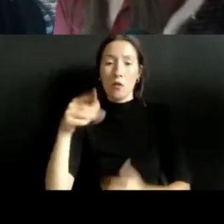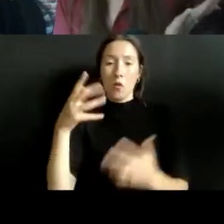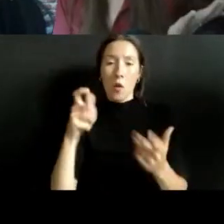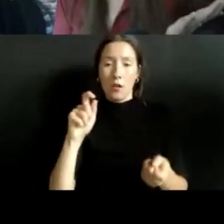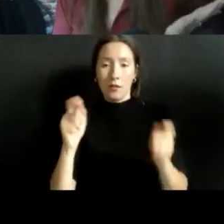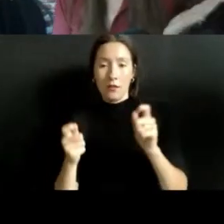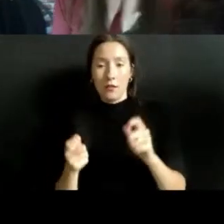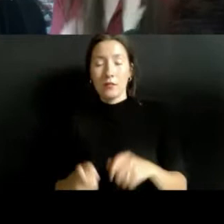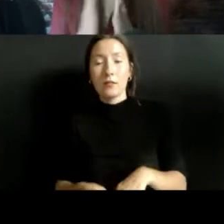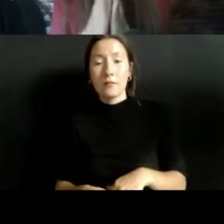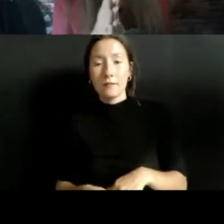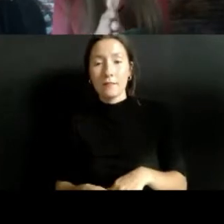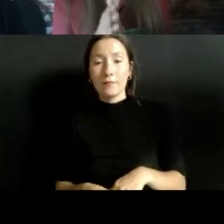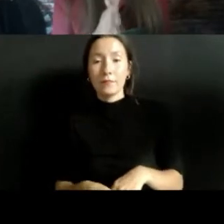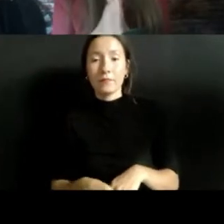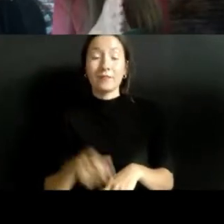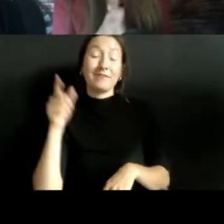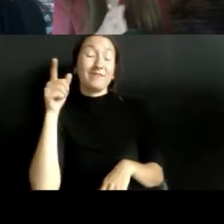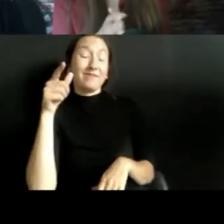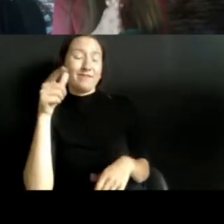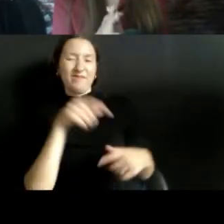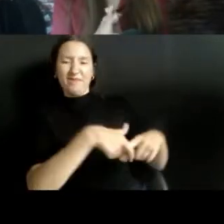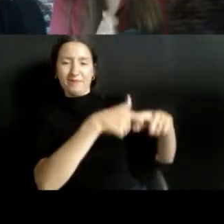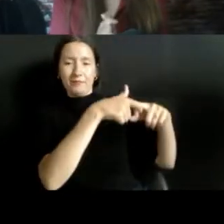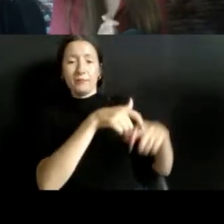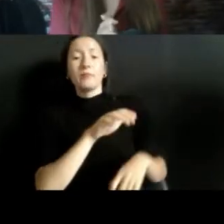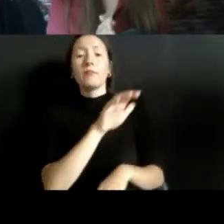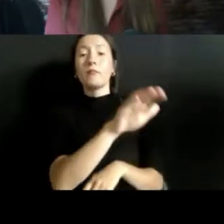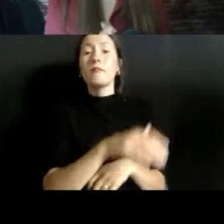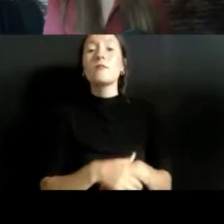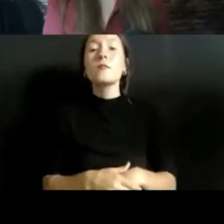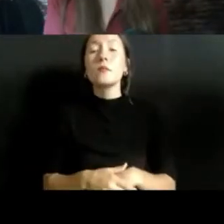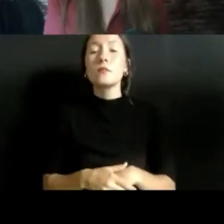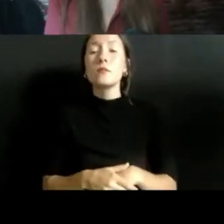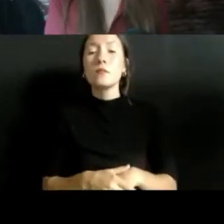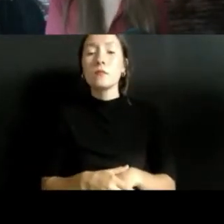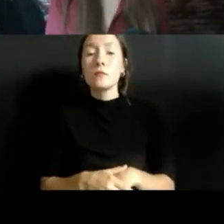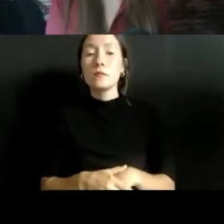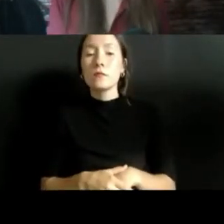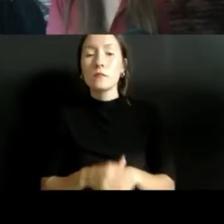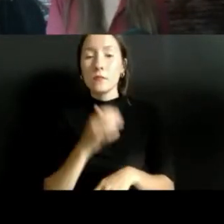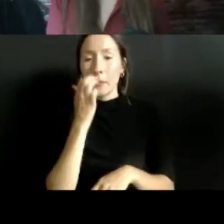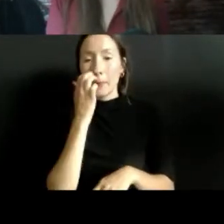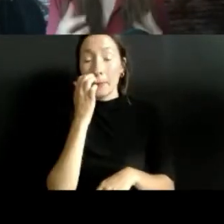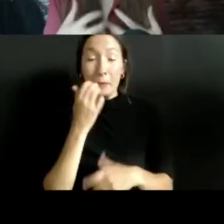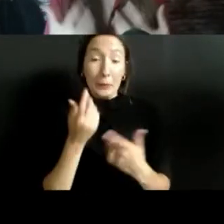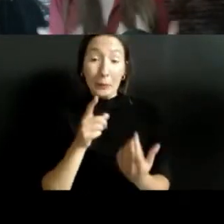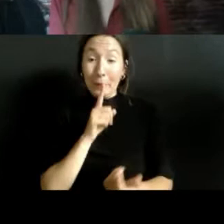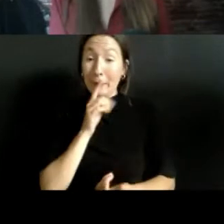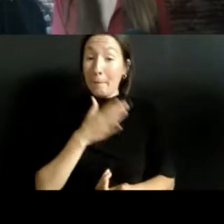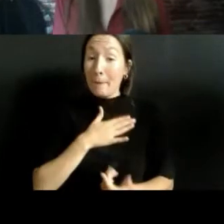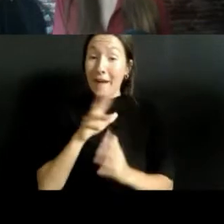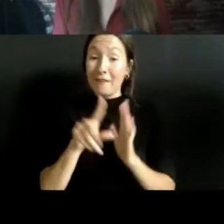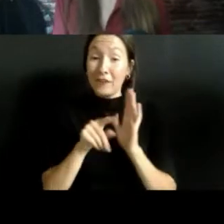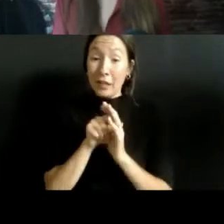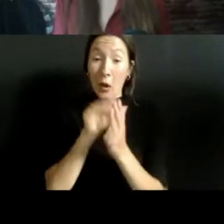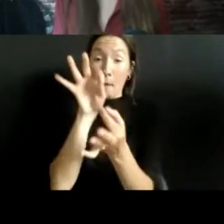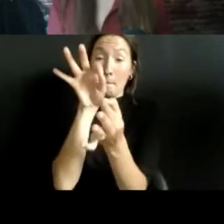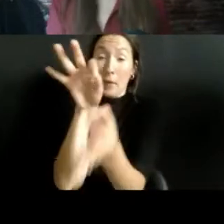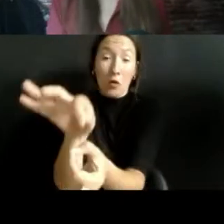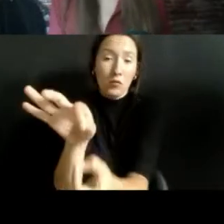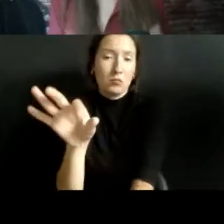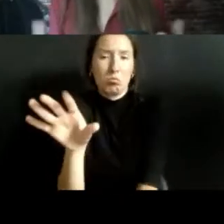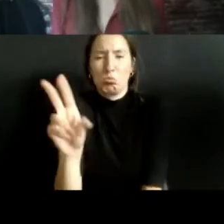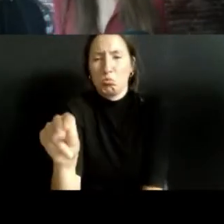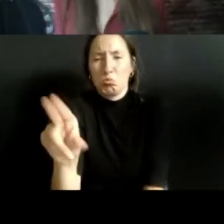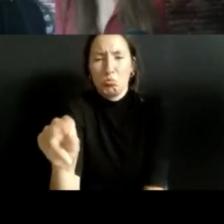I can't tell you that what's written on this script is the right amount of detail. It's what I chose in that moment. One of the things